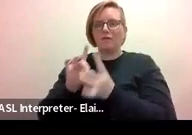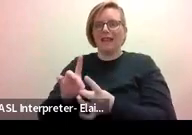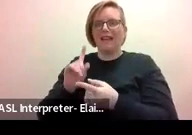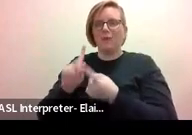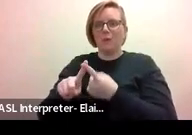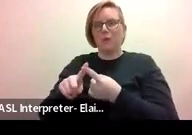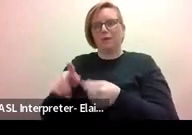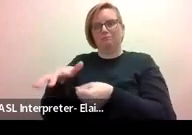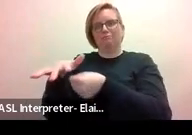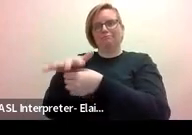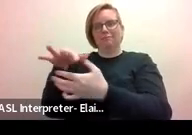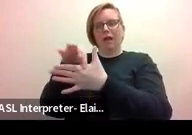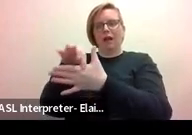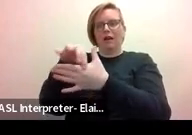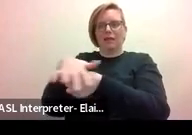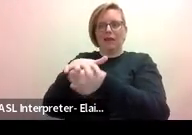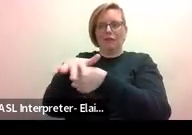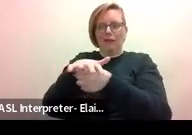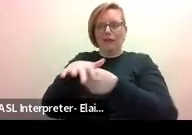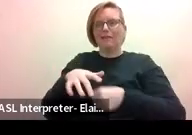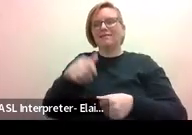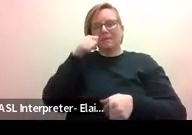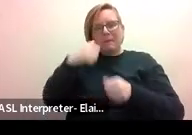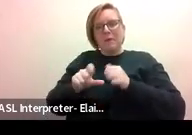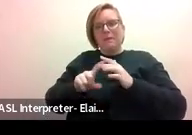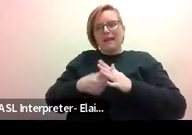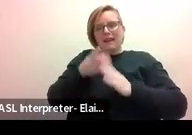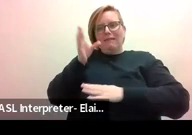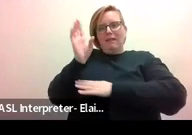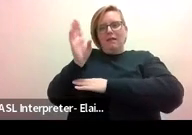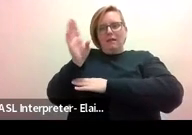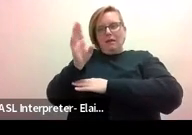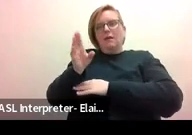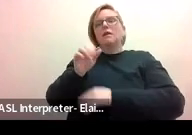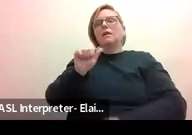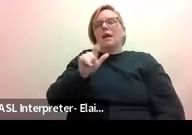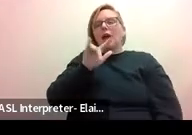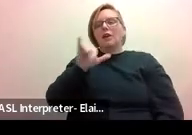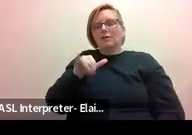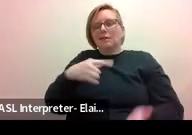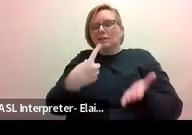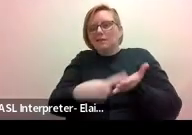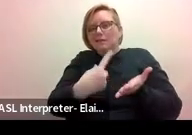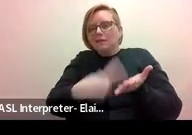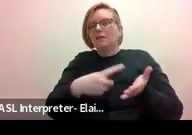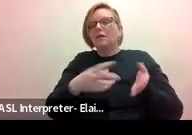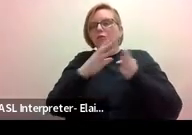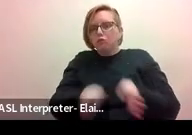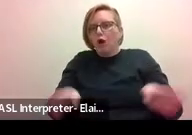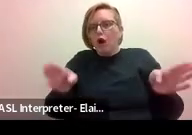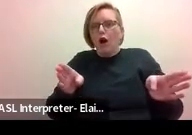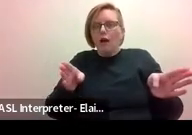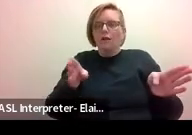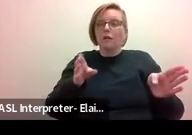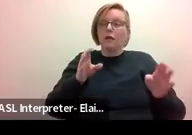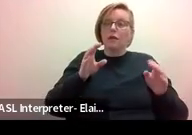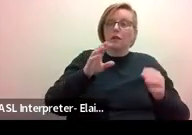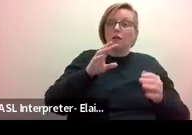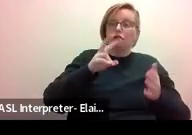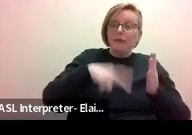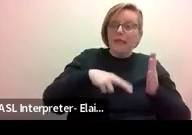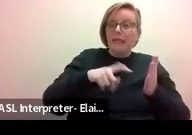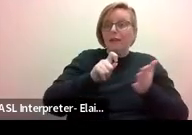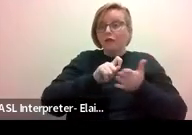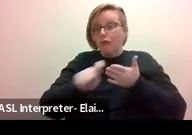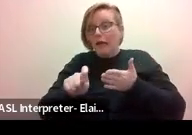Ashley went over those broad areas of academic, it was reading, writing, math, speaking, listening,